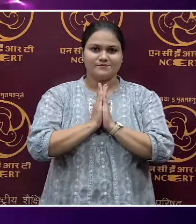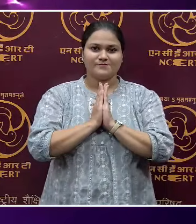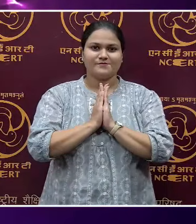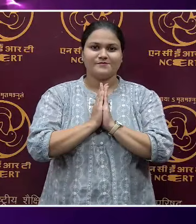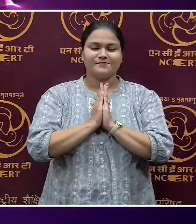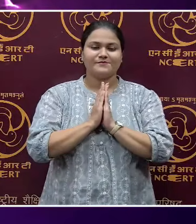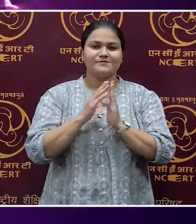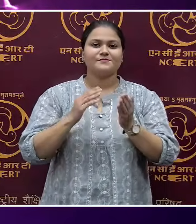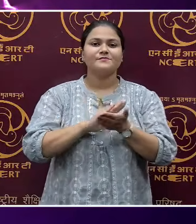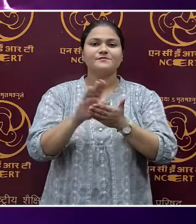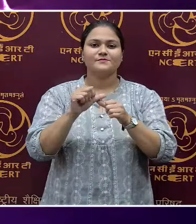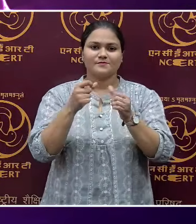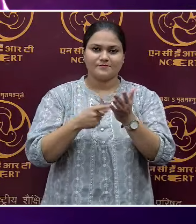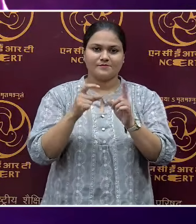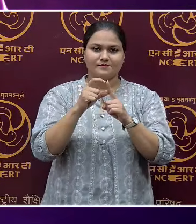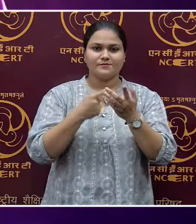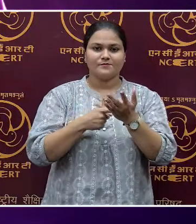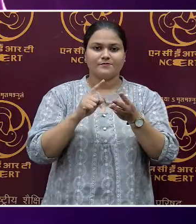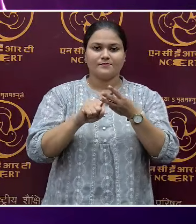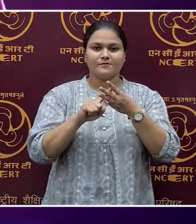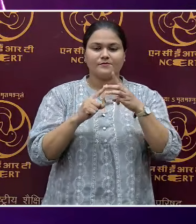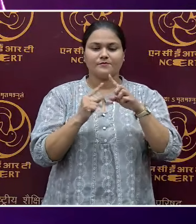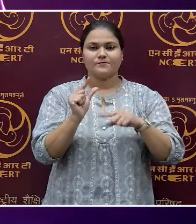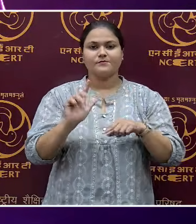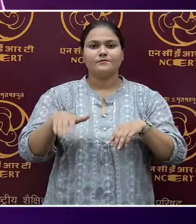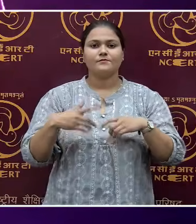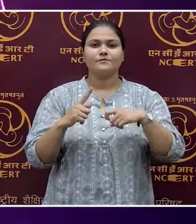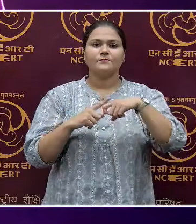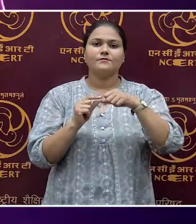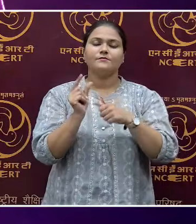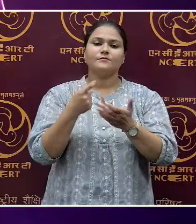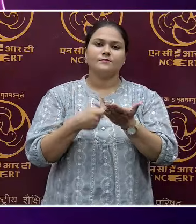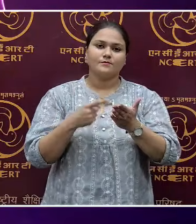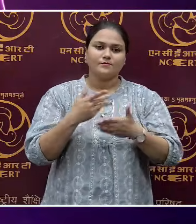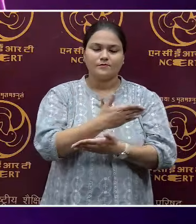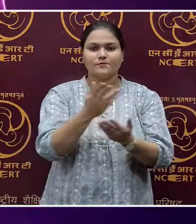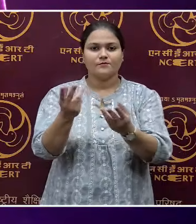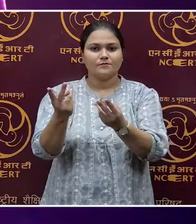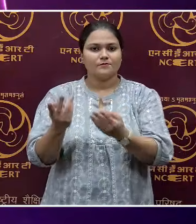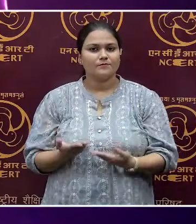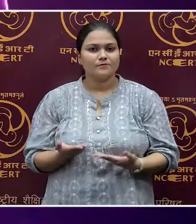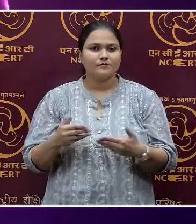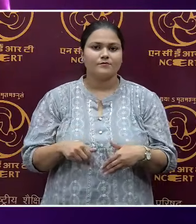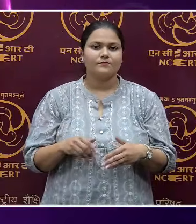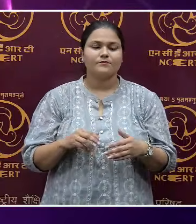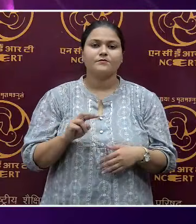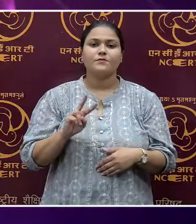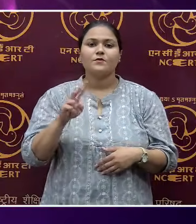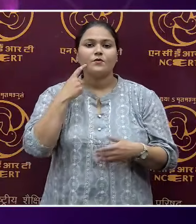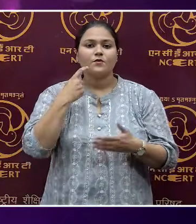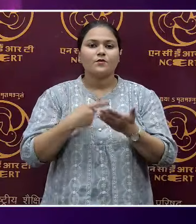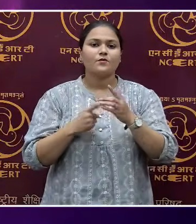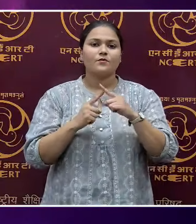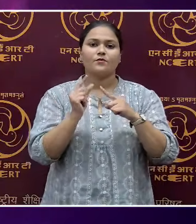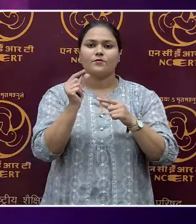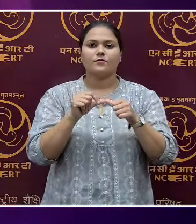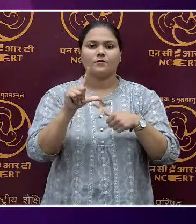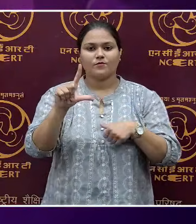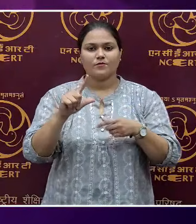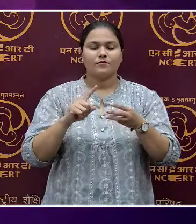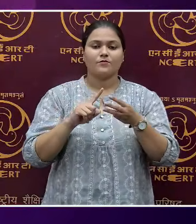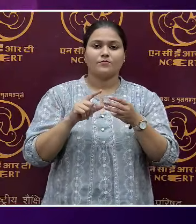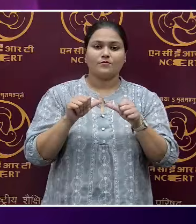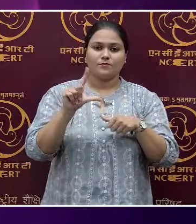Namaskar. I'm Harpreet Kaur and I welcome you all to our live and interactive session on virtual labs. You are watching us right now on PM